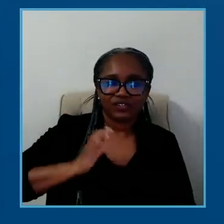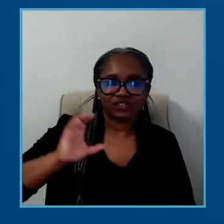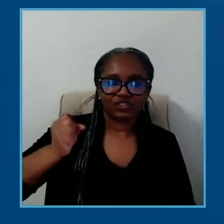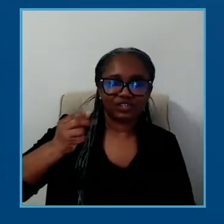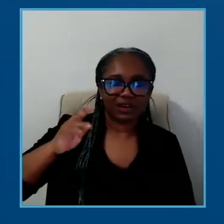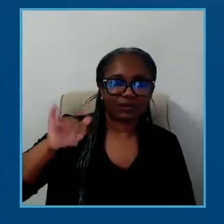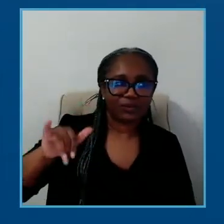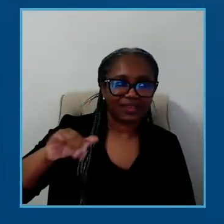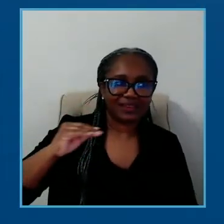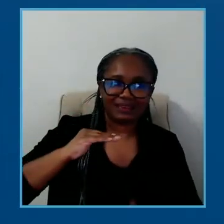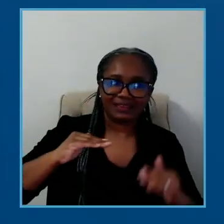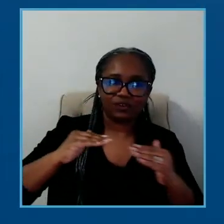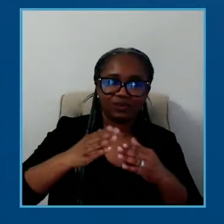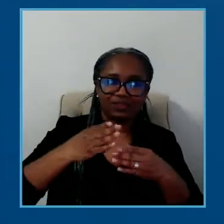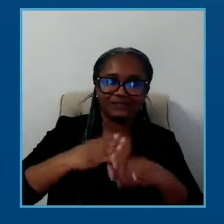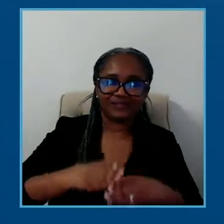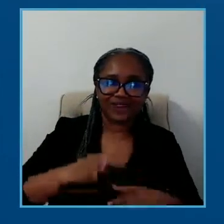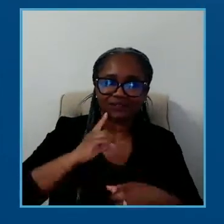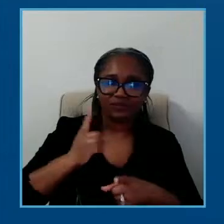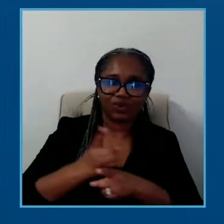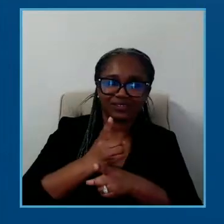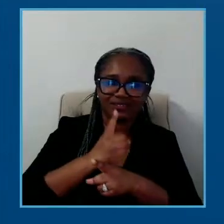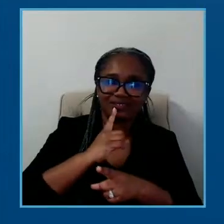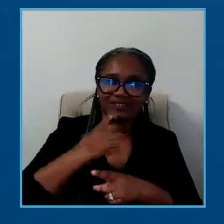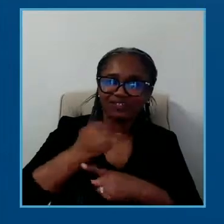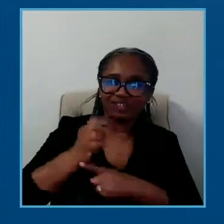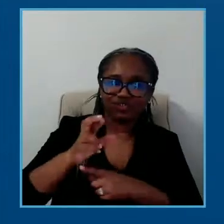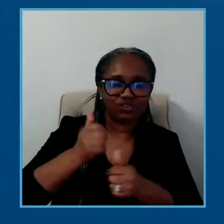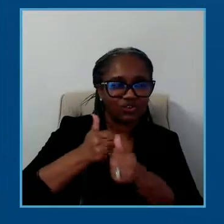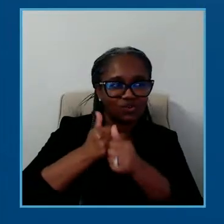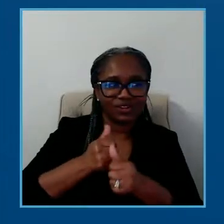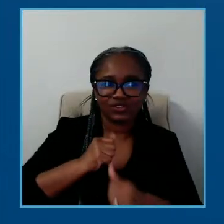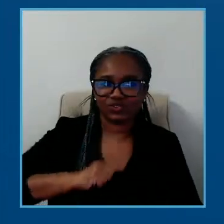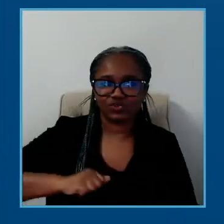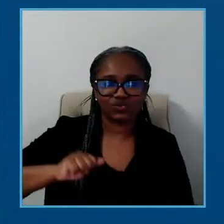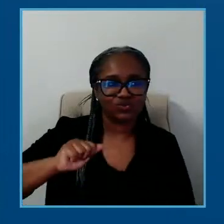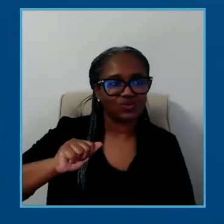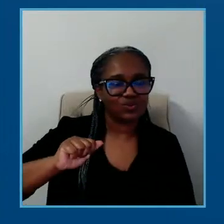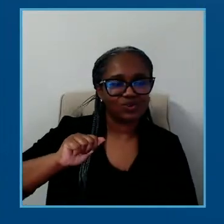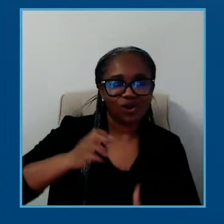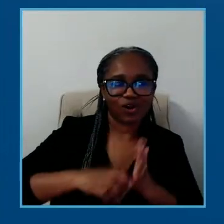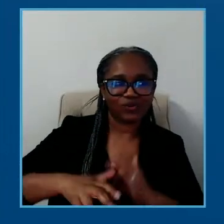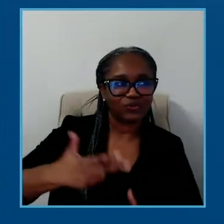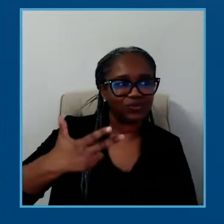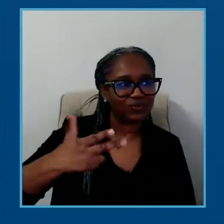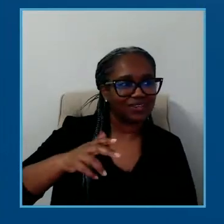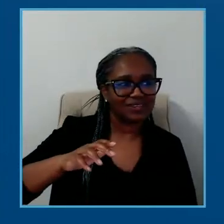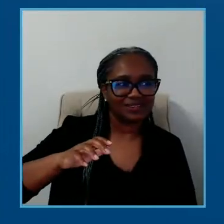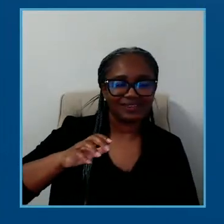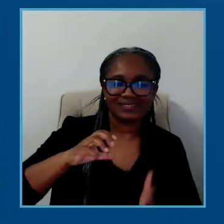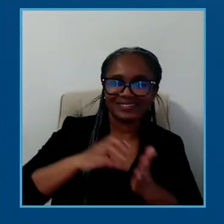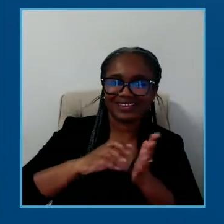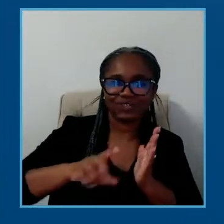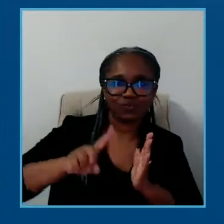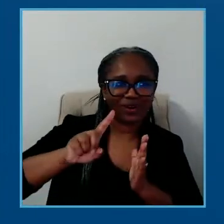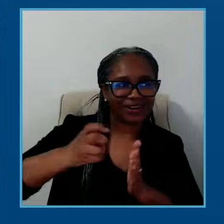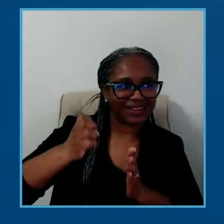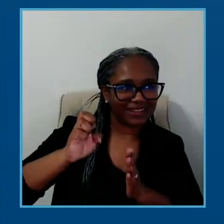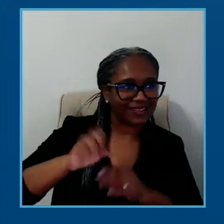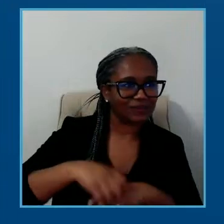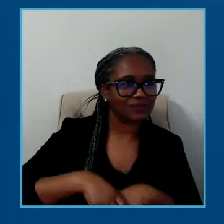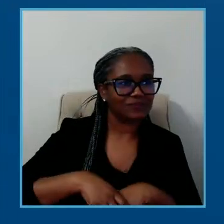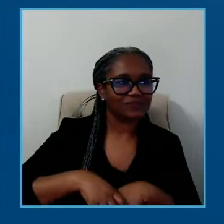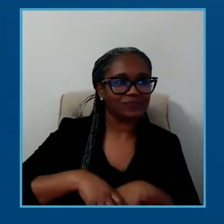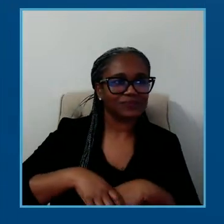reasons that my colleagues have stated. And then I also think that anyone who is considering the gender parity issue of having